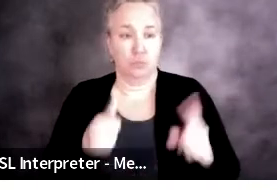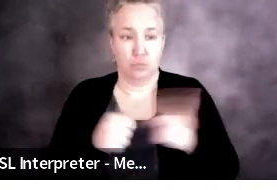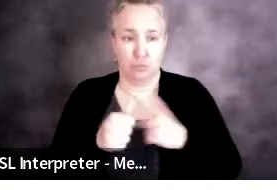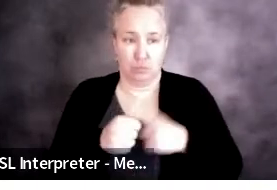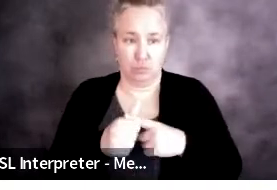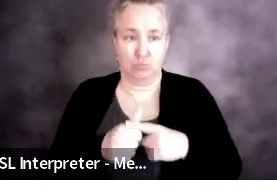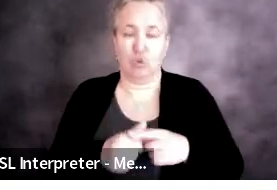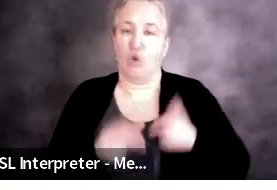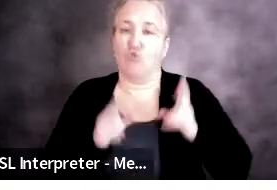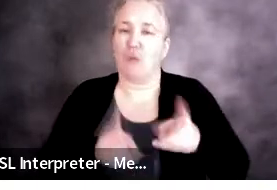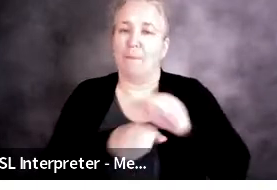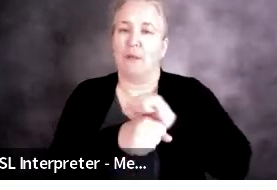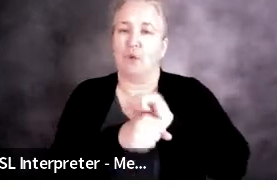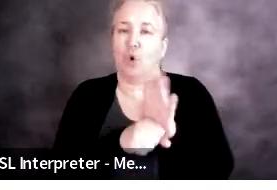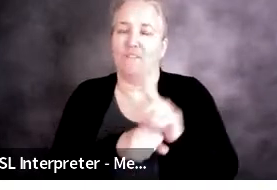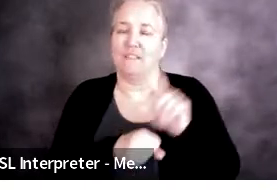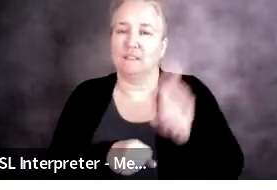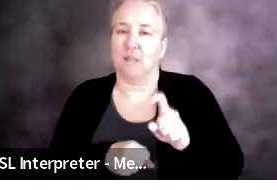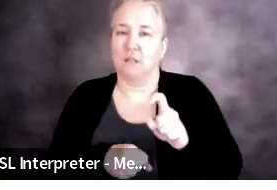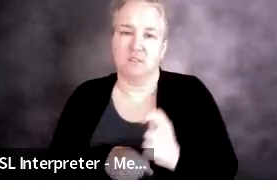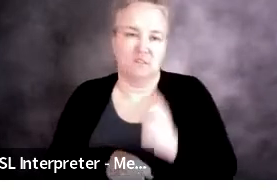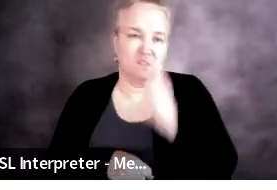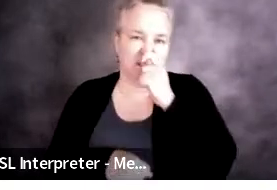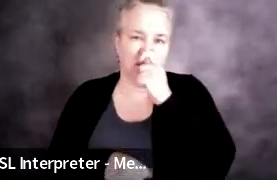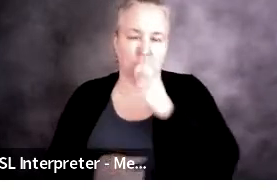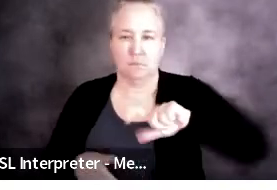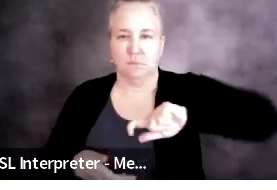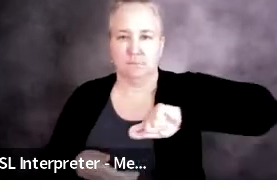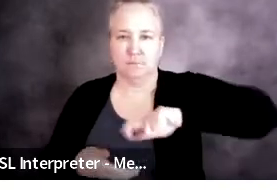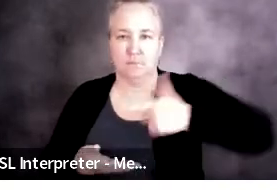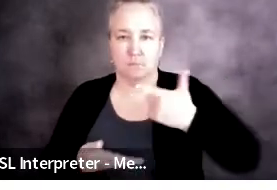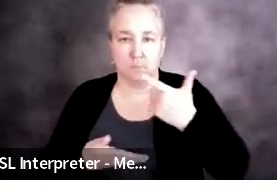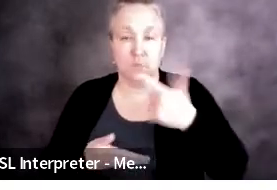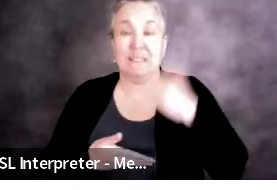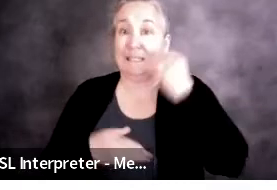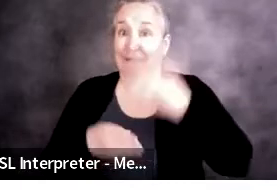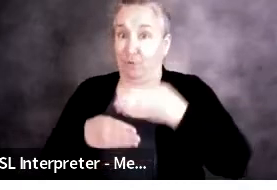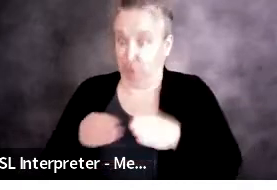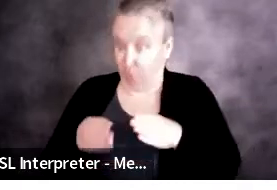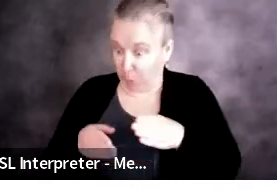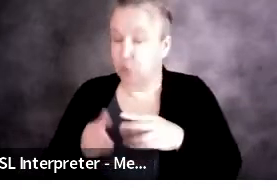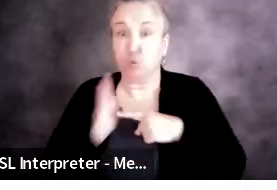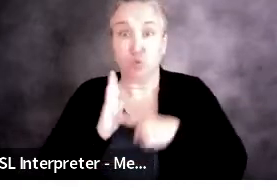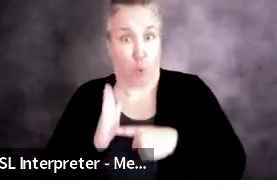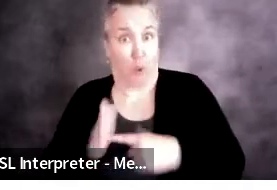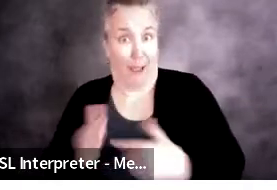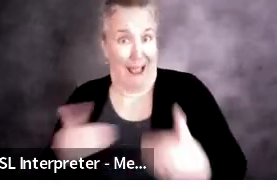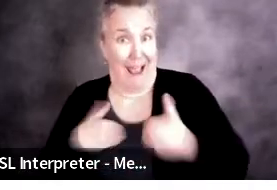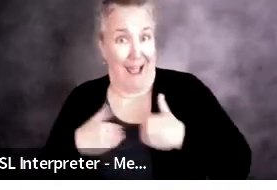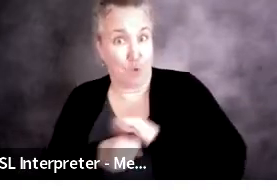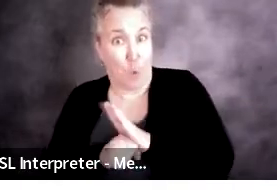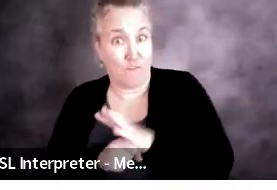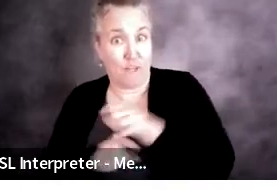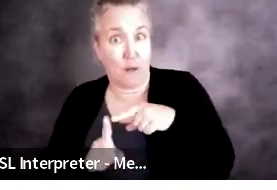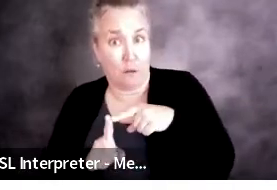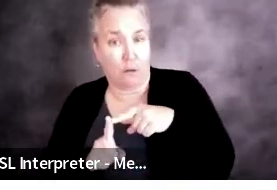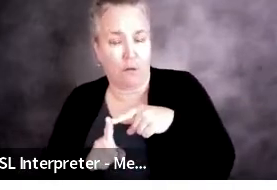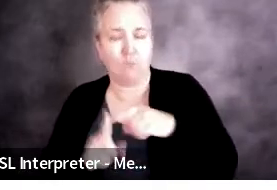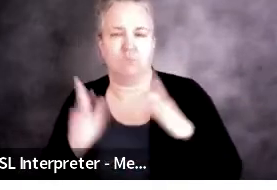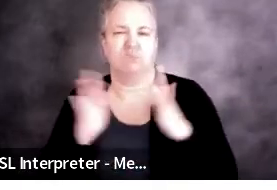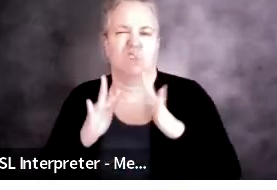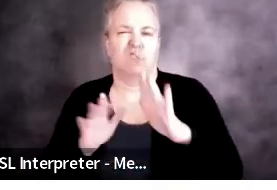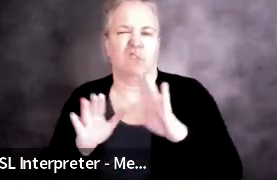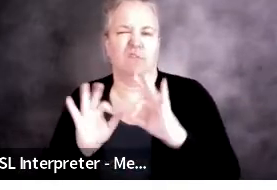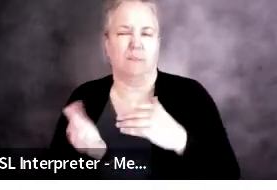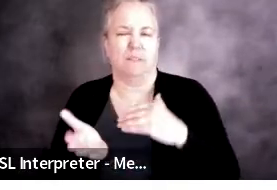rapid COVID-19 test. If the results are positive, you can contact your primary